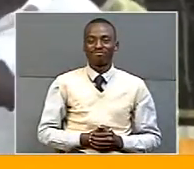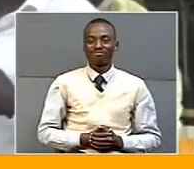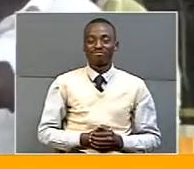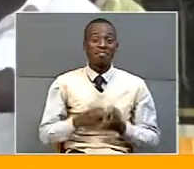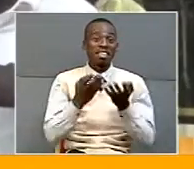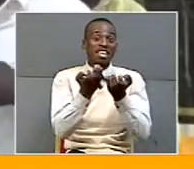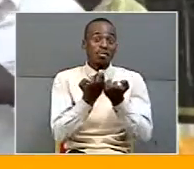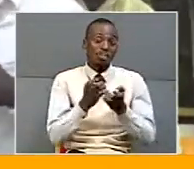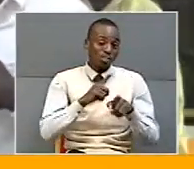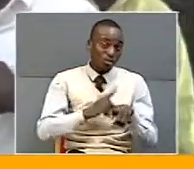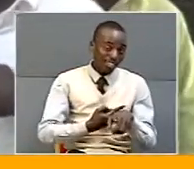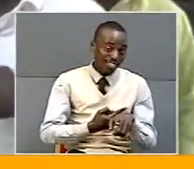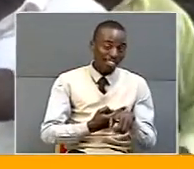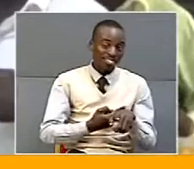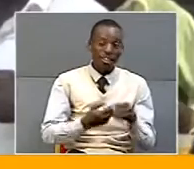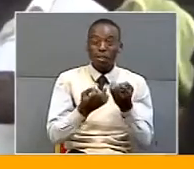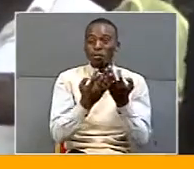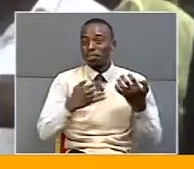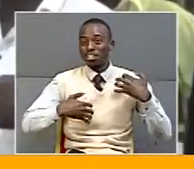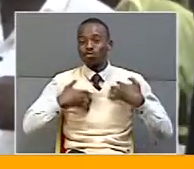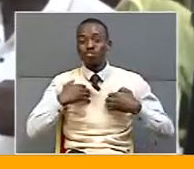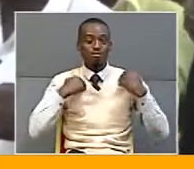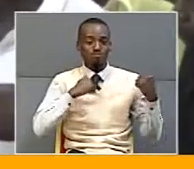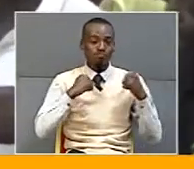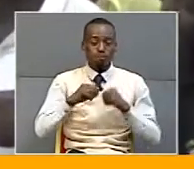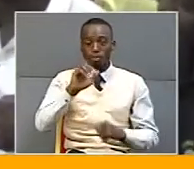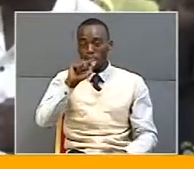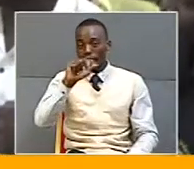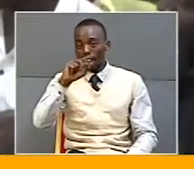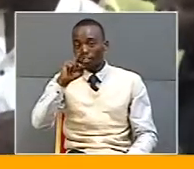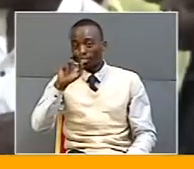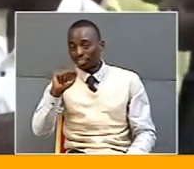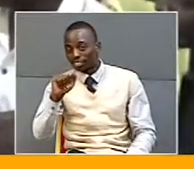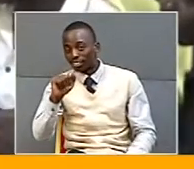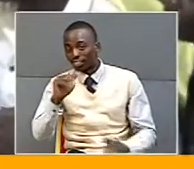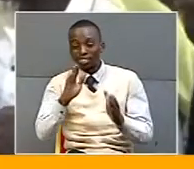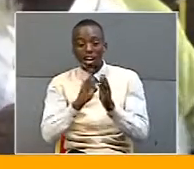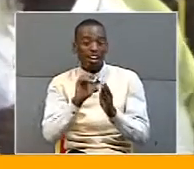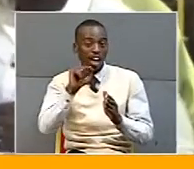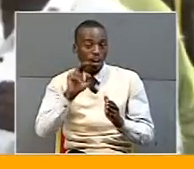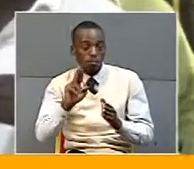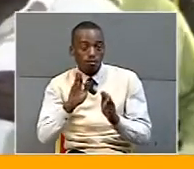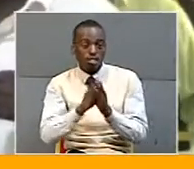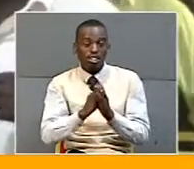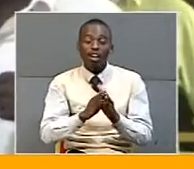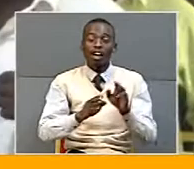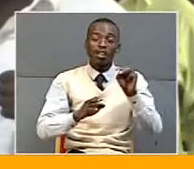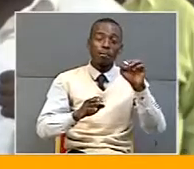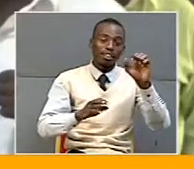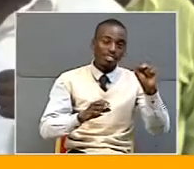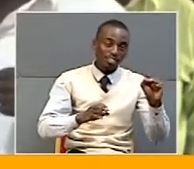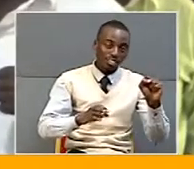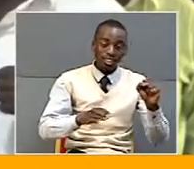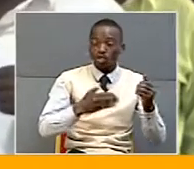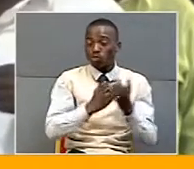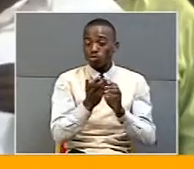Expected on that fight night are a number of interesting fights between Algerian national Bataimbe Abu and Umase Mata. Odoch